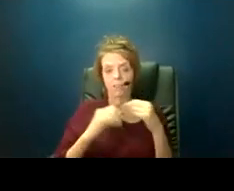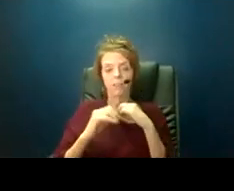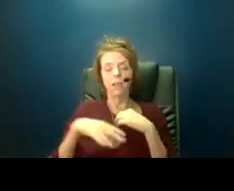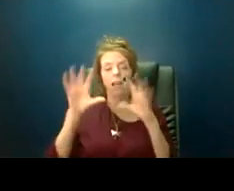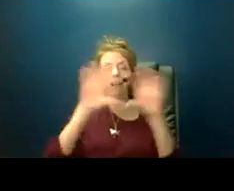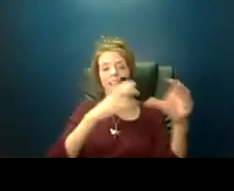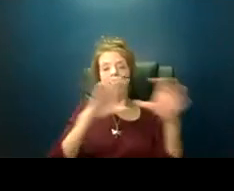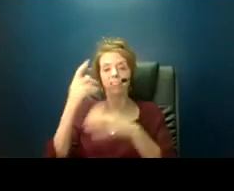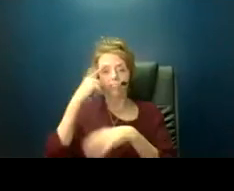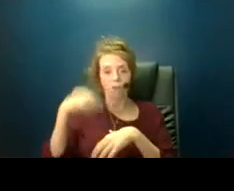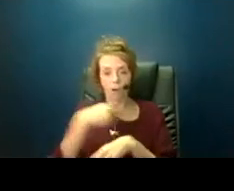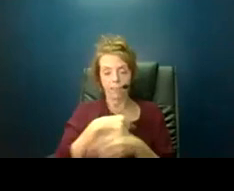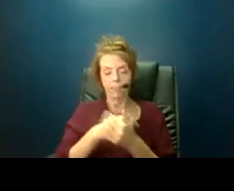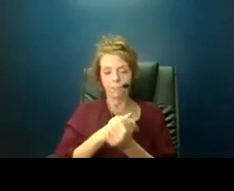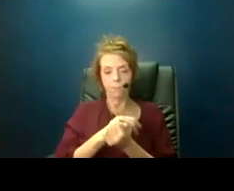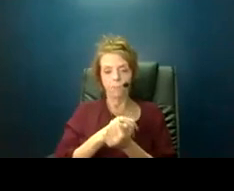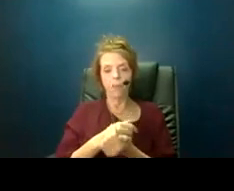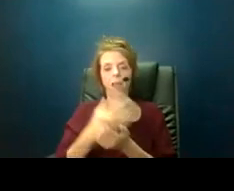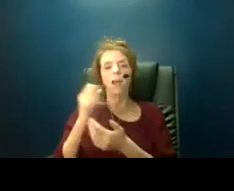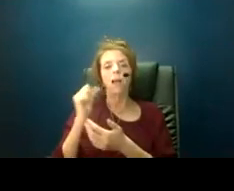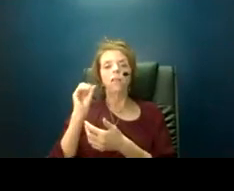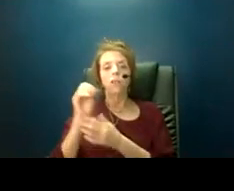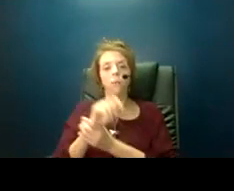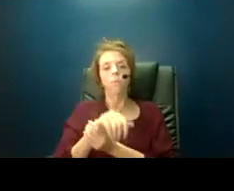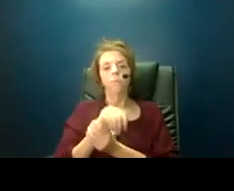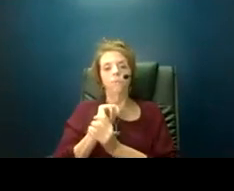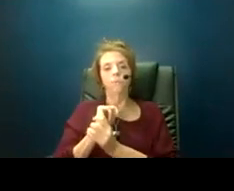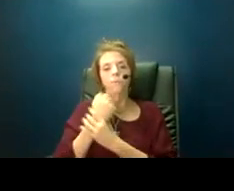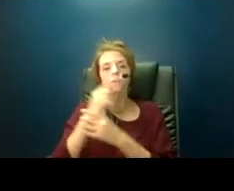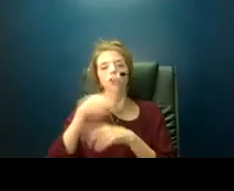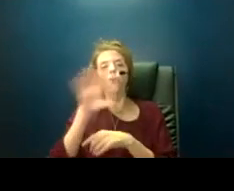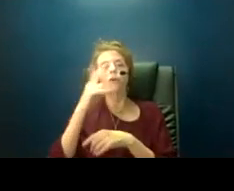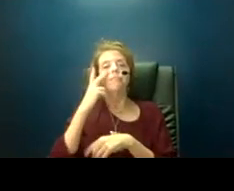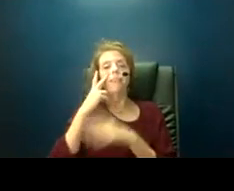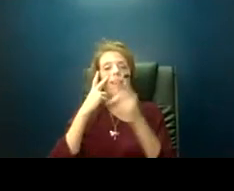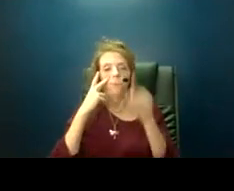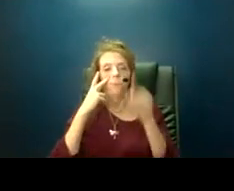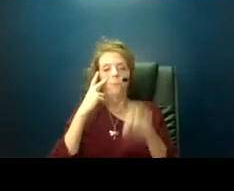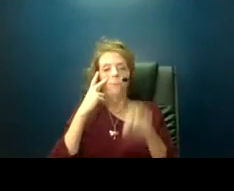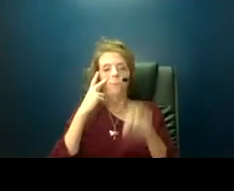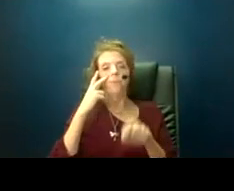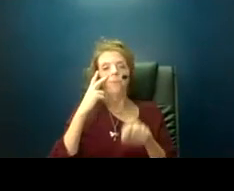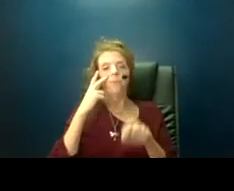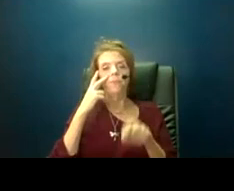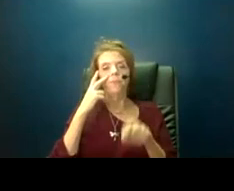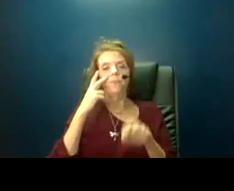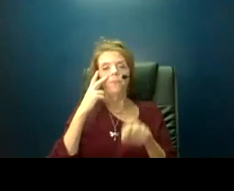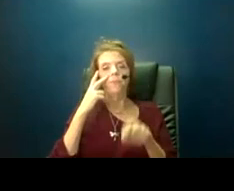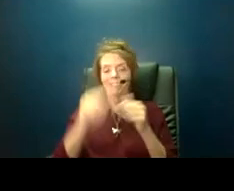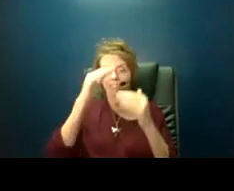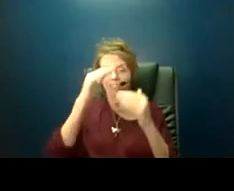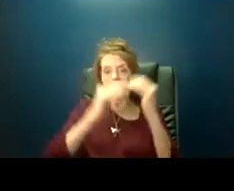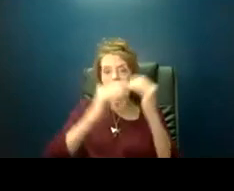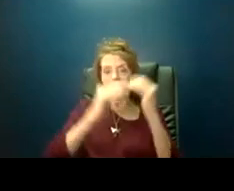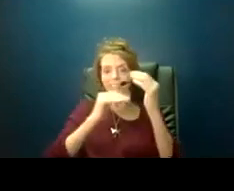courses for us. So you'll see there's this first table is the framework of